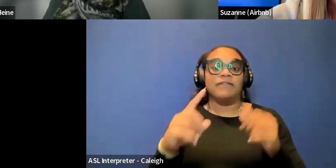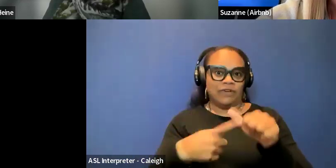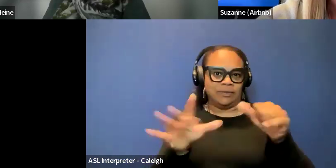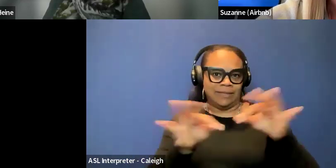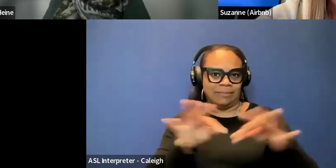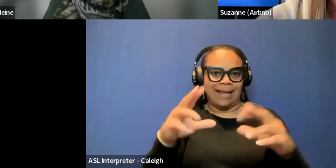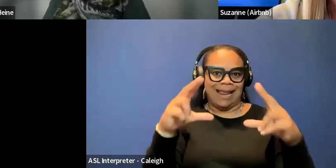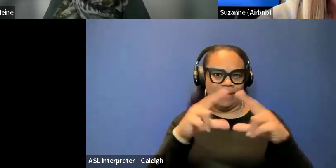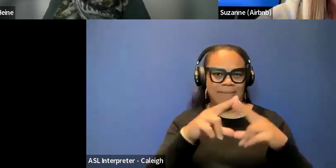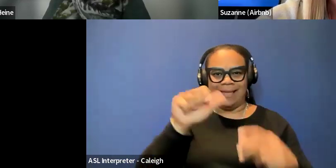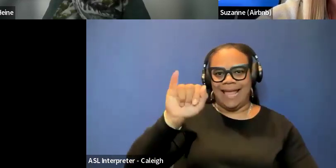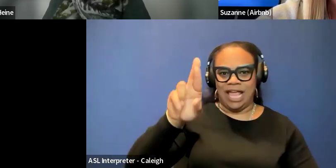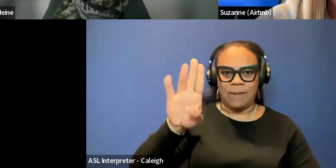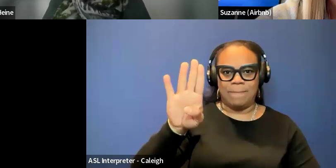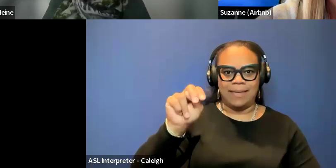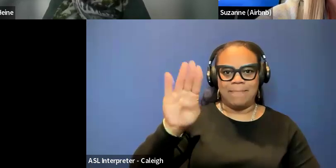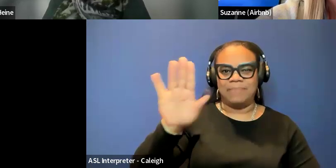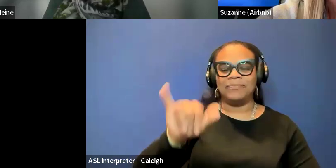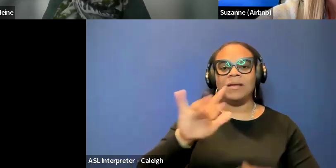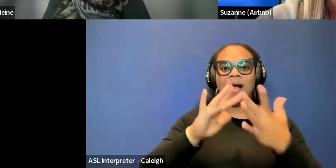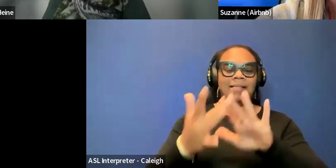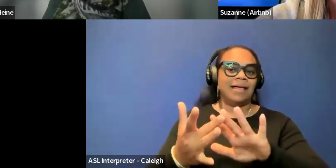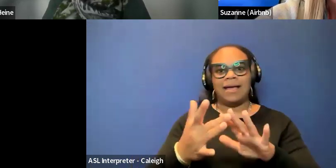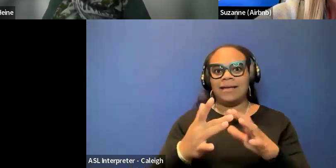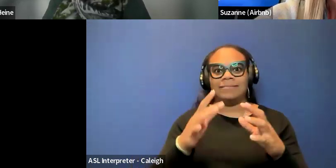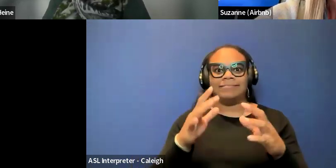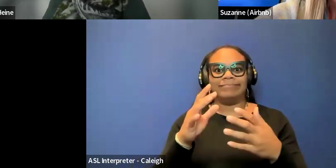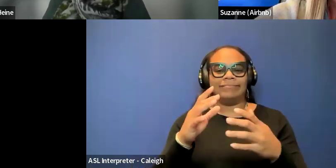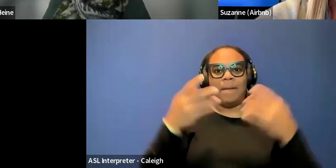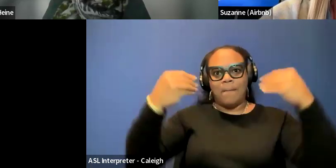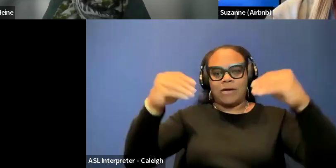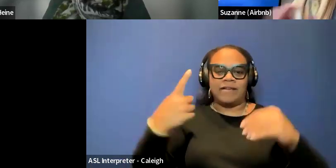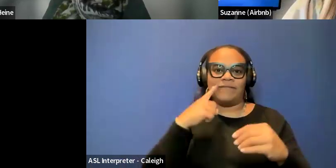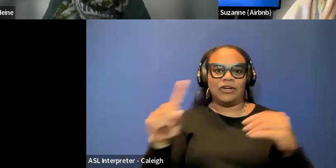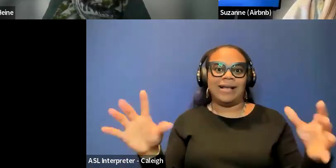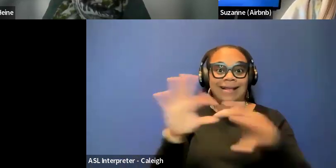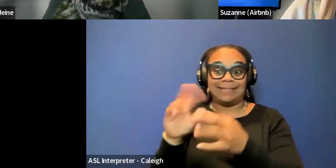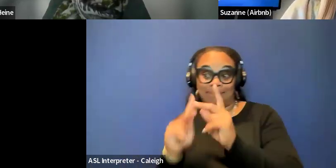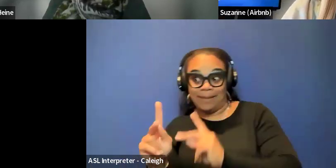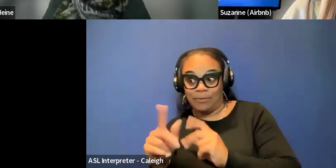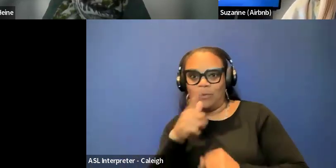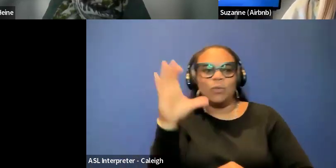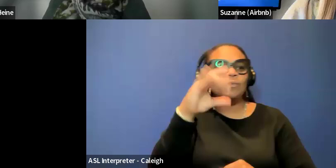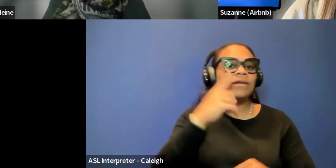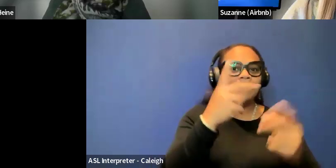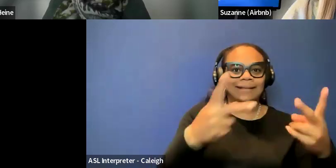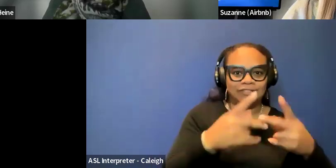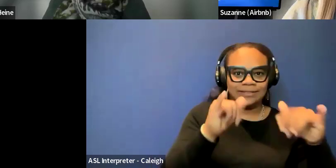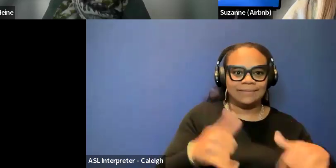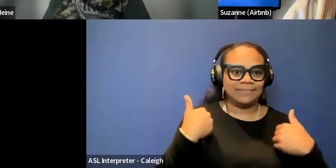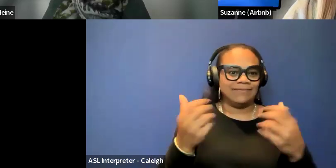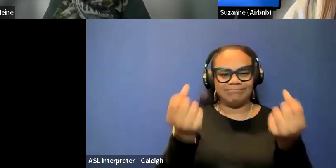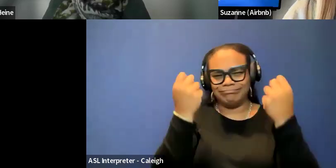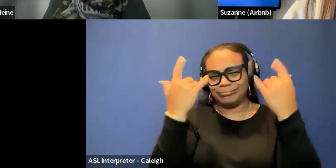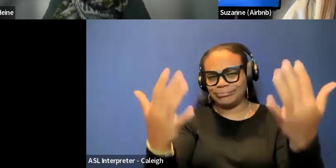Airbnb is an online marketplace that connects people with places to stay. We have over 8 million active Airbnb listings in